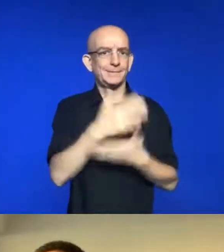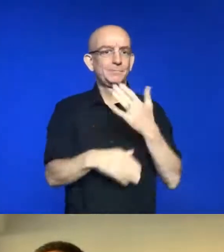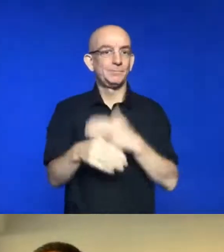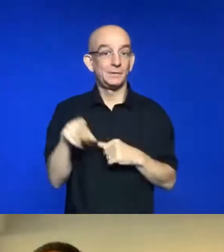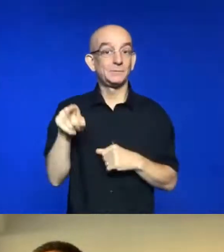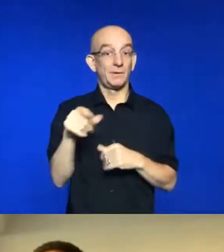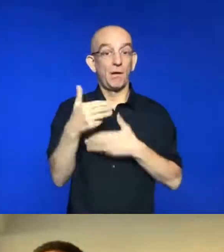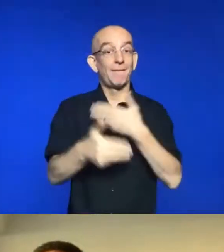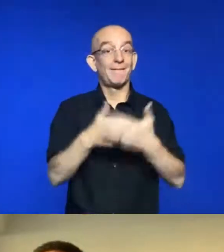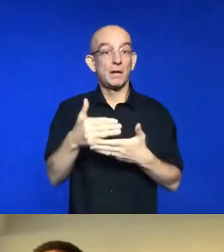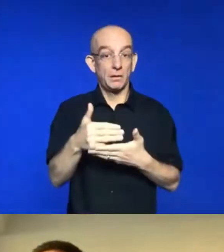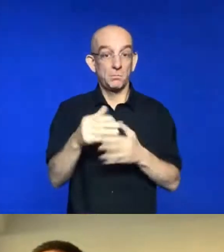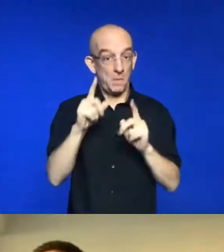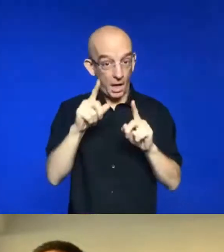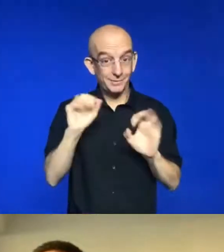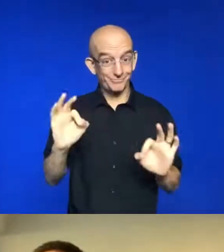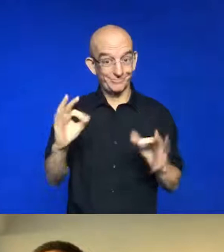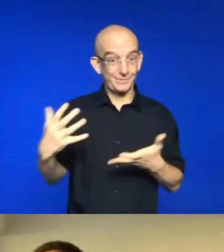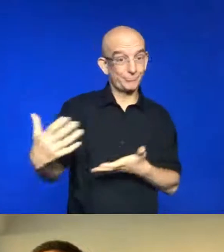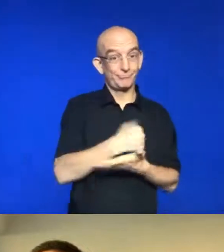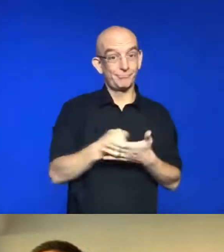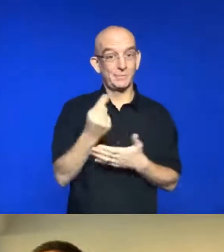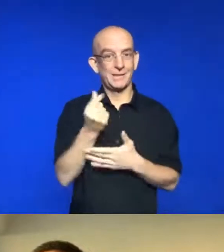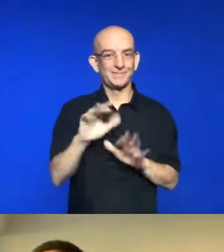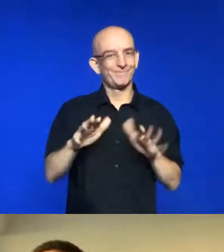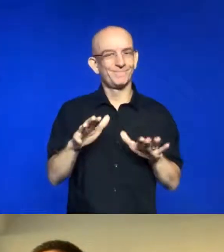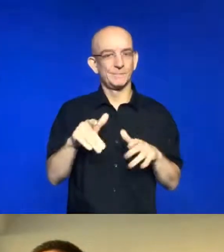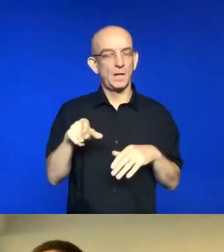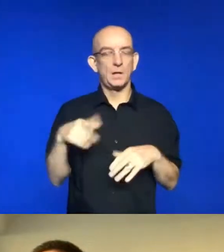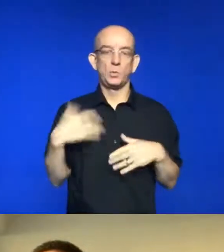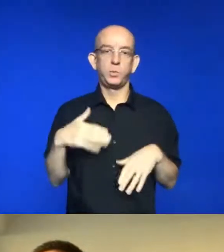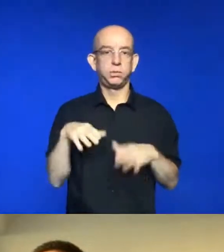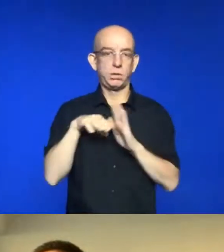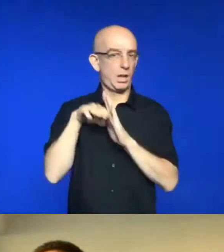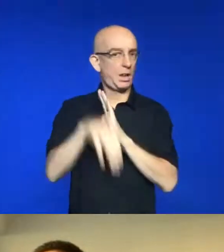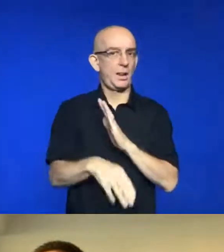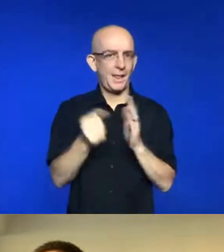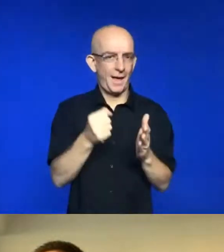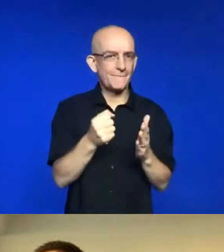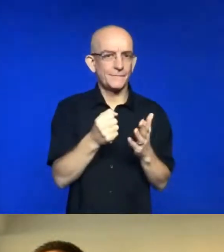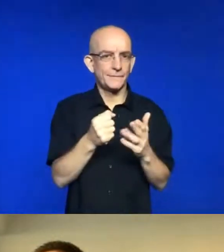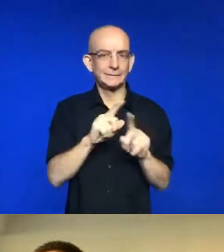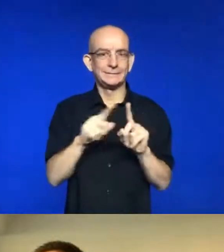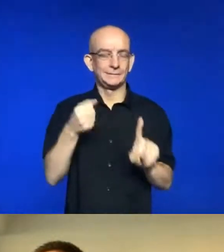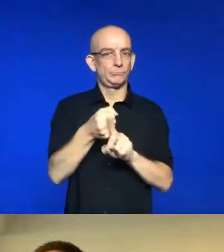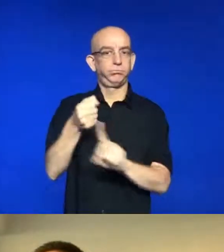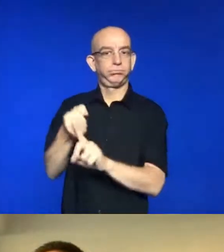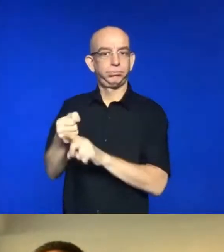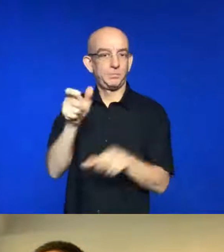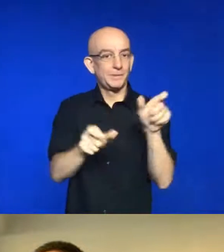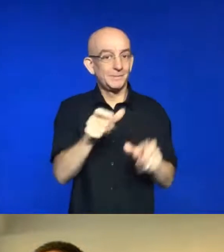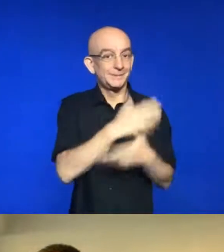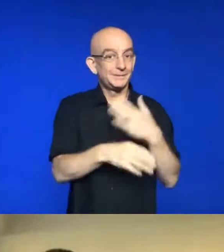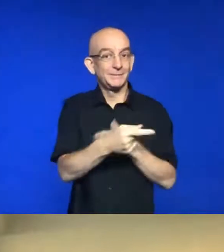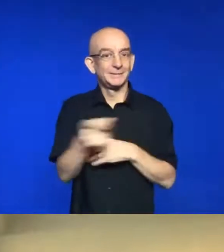with disabilities. And I think this overall cost that you need to take into consideration. With regards to low and middle